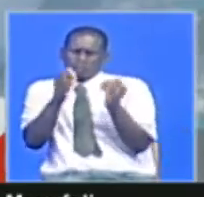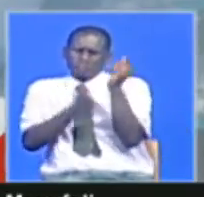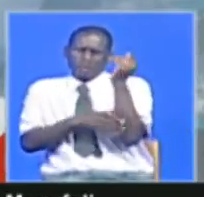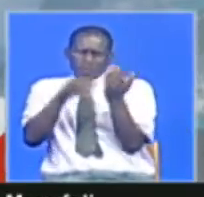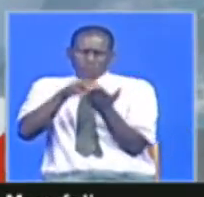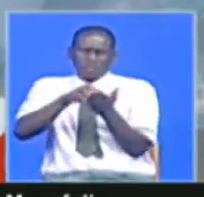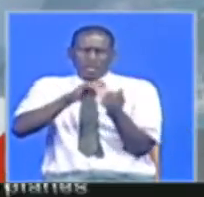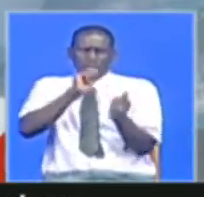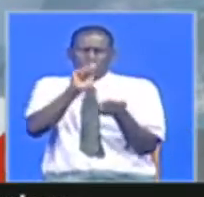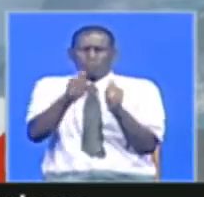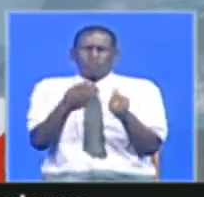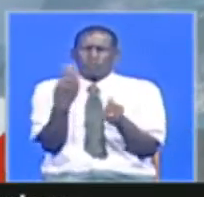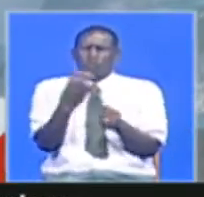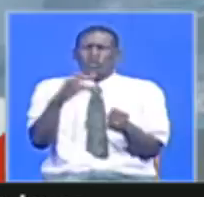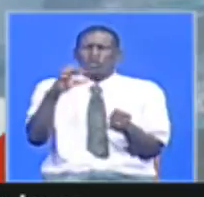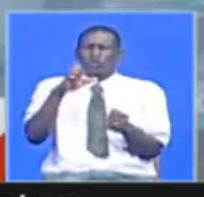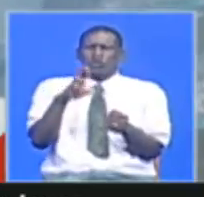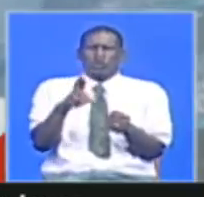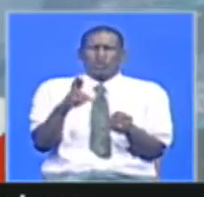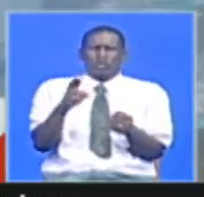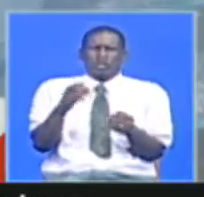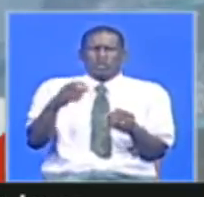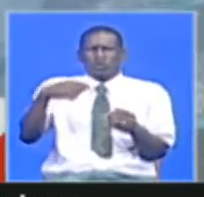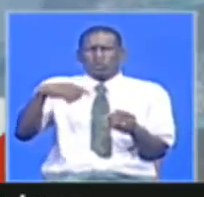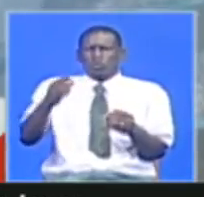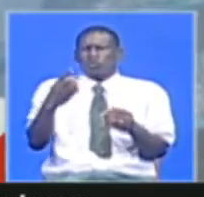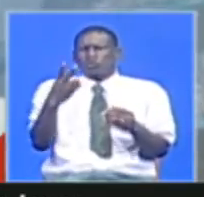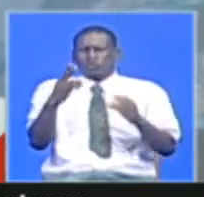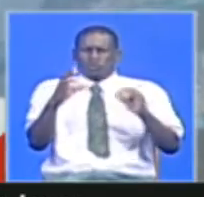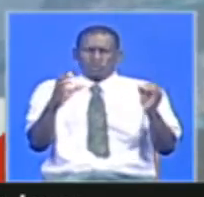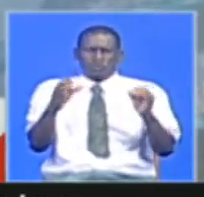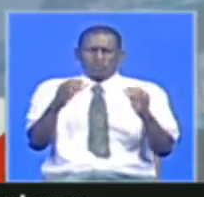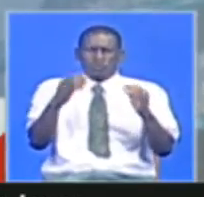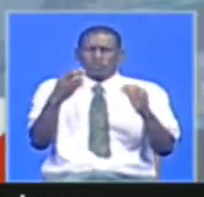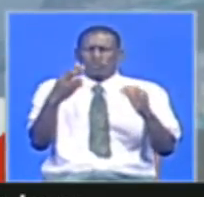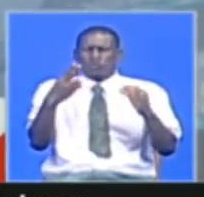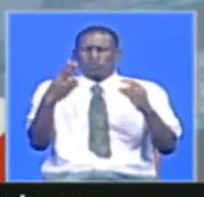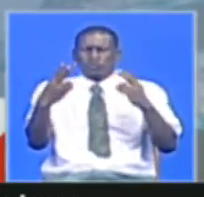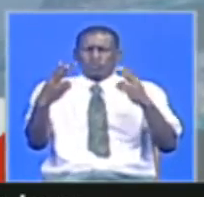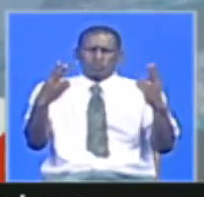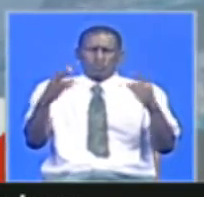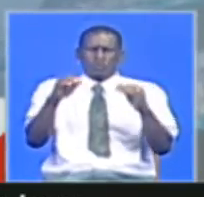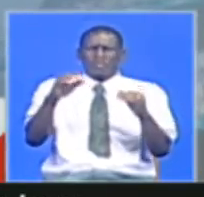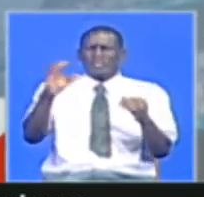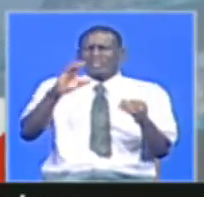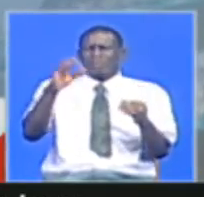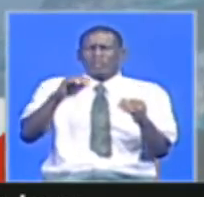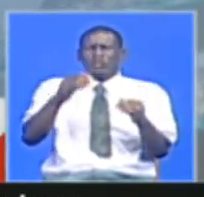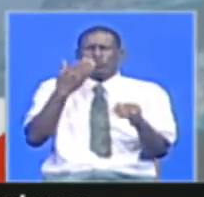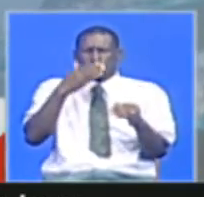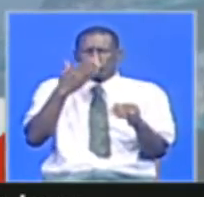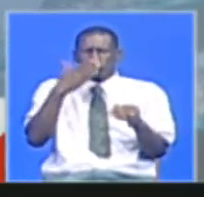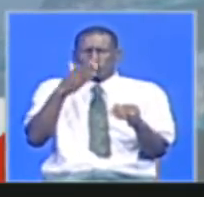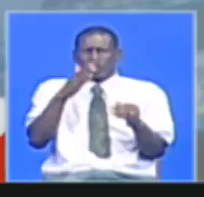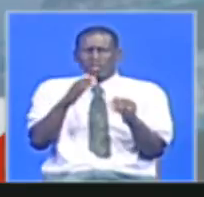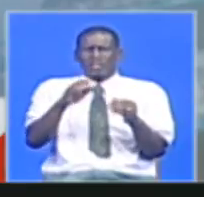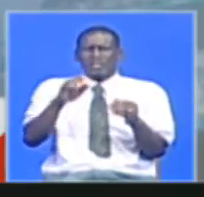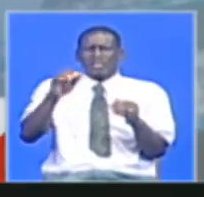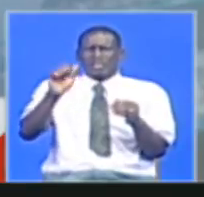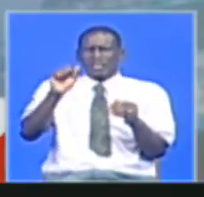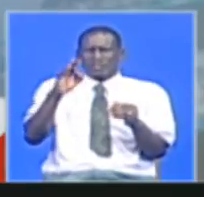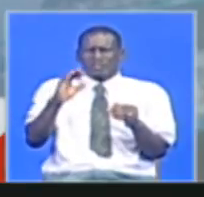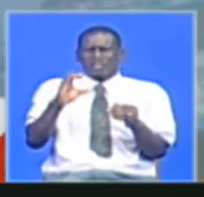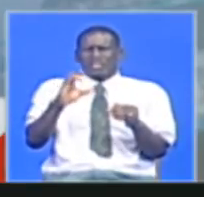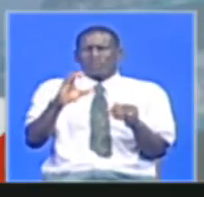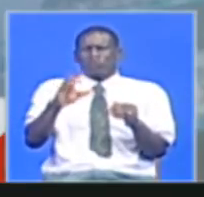played Wednesday, Gor Mahia threw away a 2-0 lead to draw 2-2 with host Chemelil Sugar. FC Leopards drew 1-1 with Karabangi